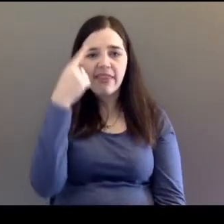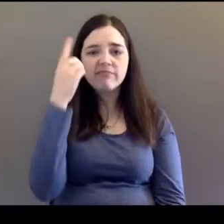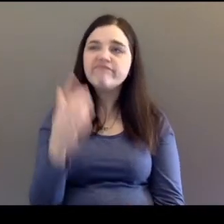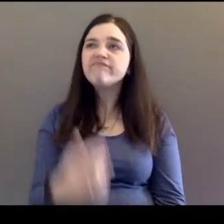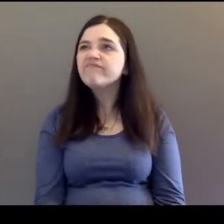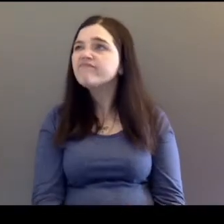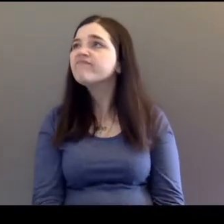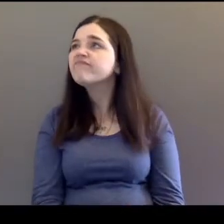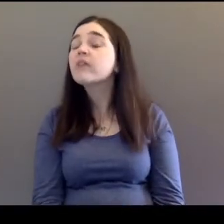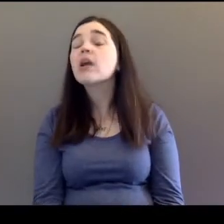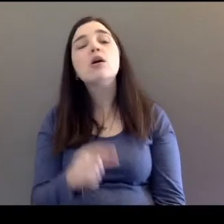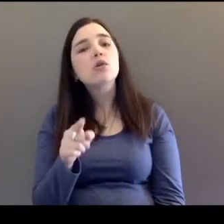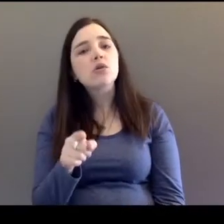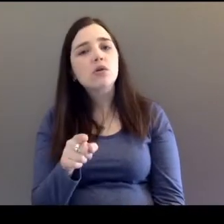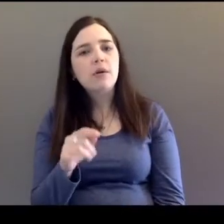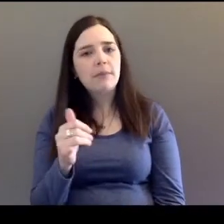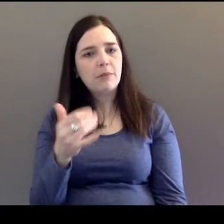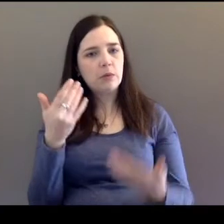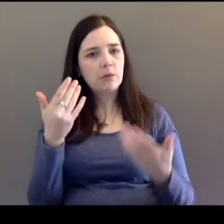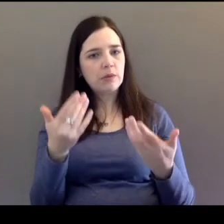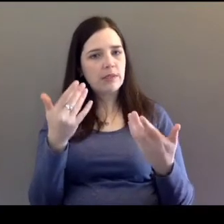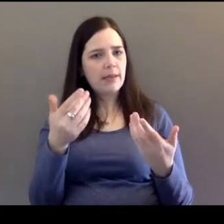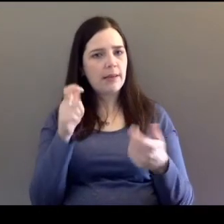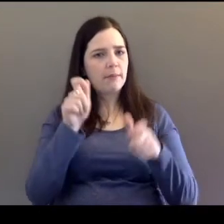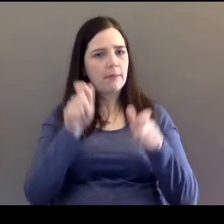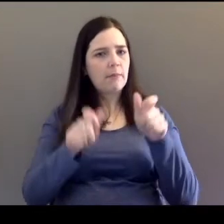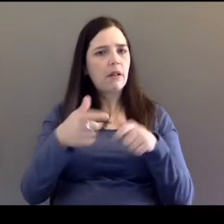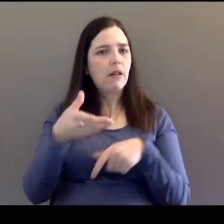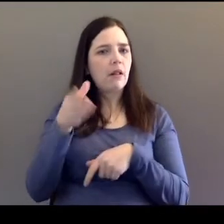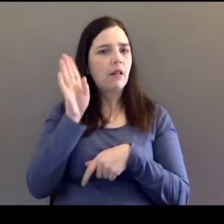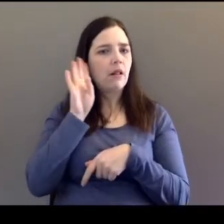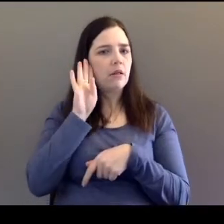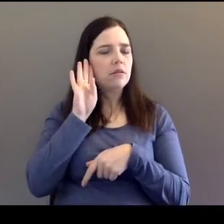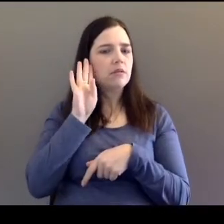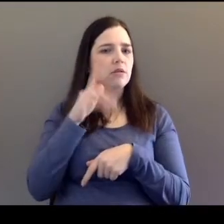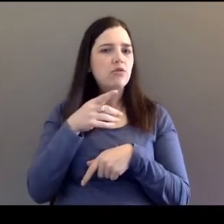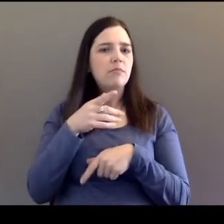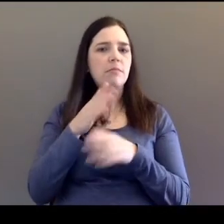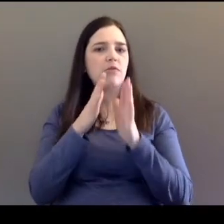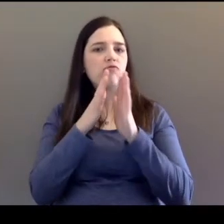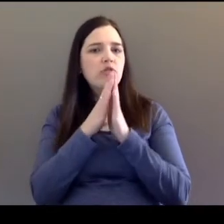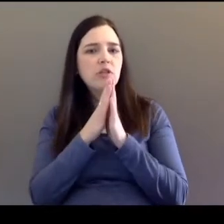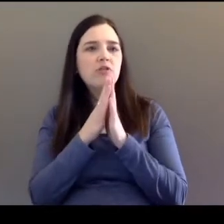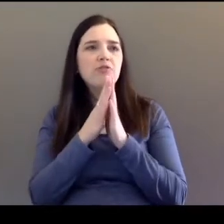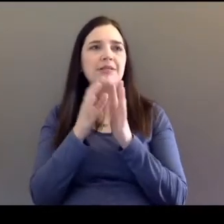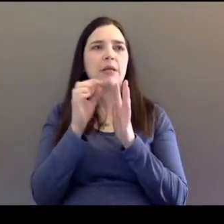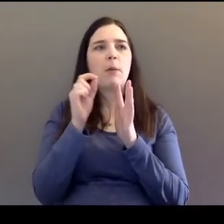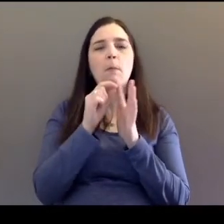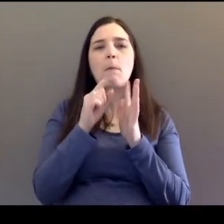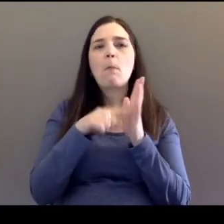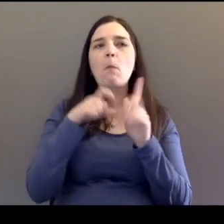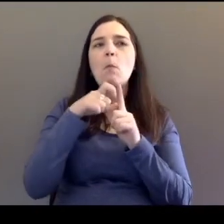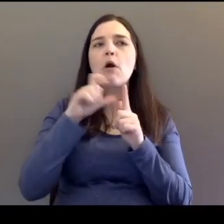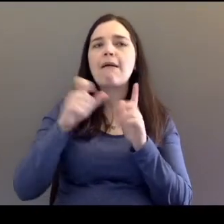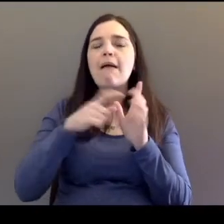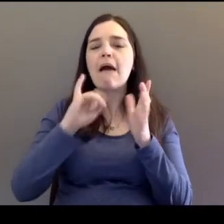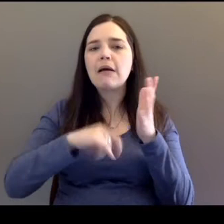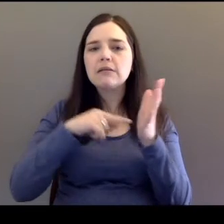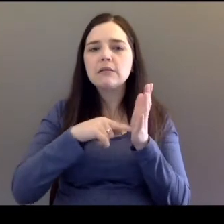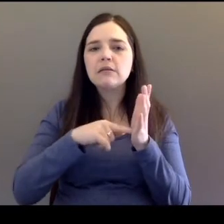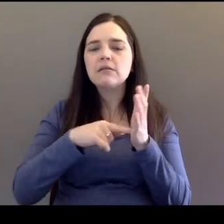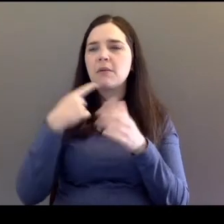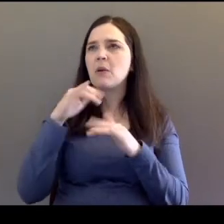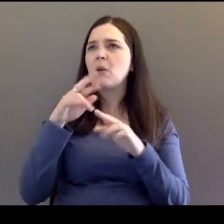I wonder even today that there may be some folk listening to a religious podcast in the hope that something, because you've